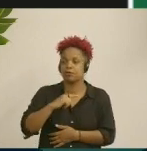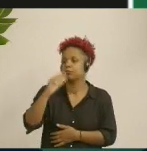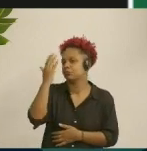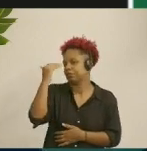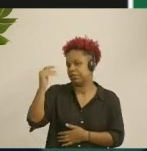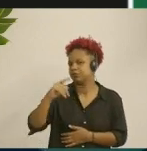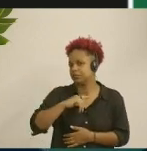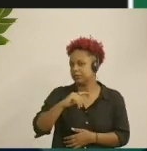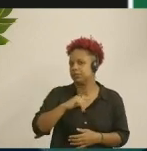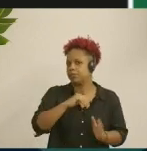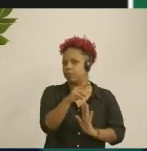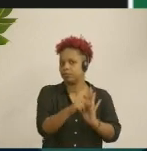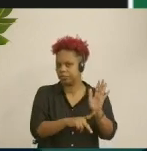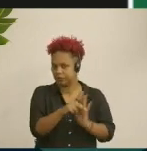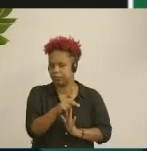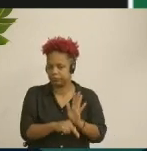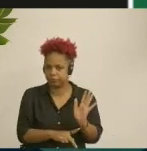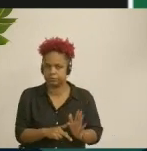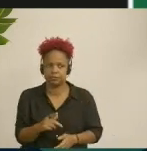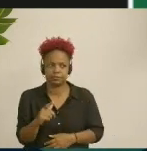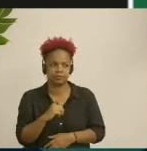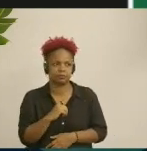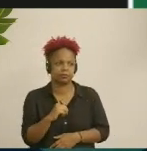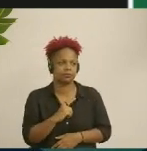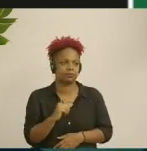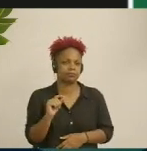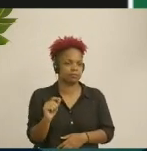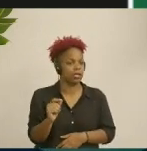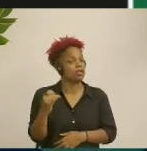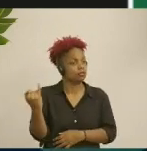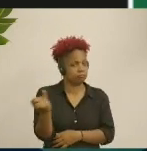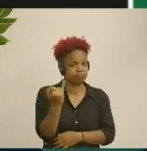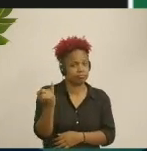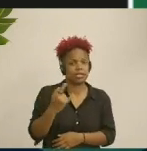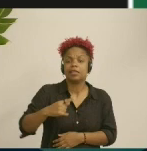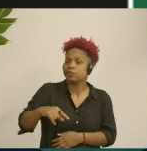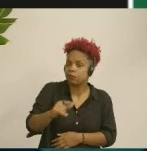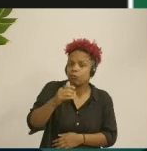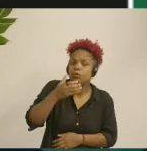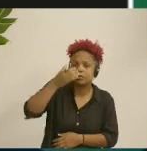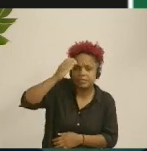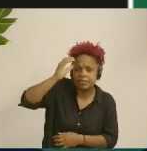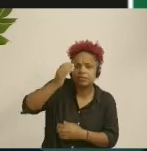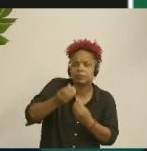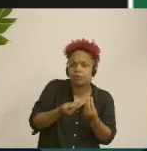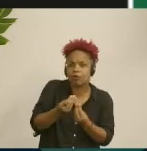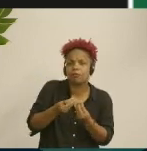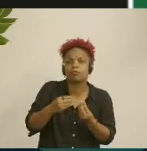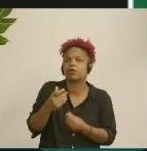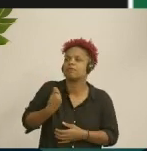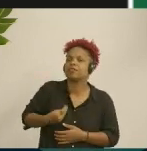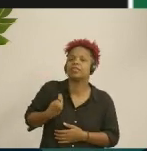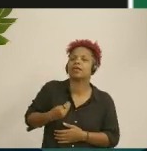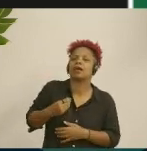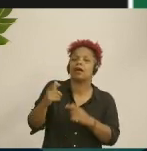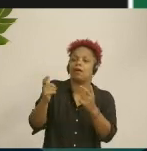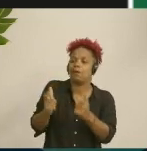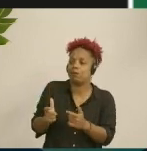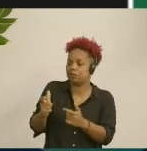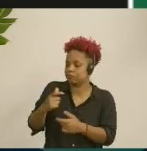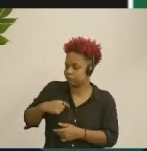of like you said, like, you know, where we come from, right, and our background and how we as people also want to contribute to